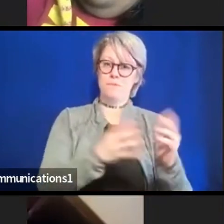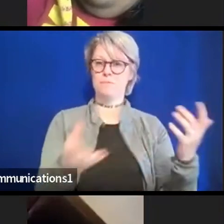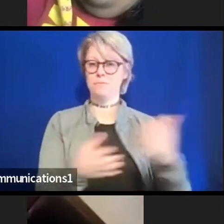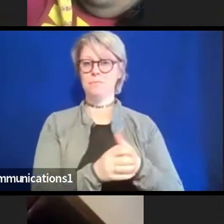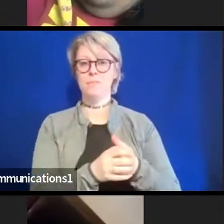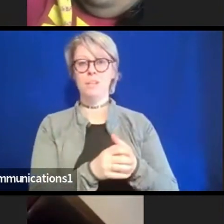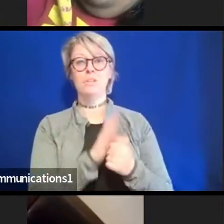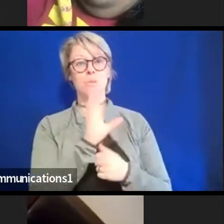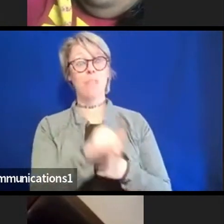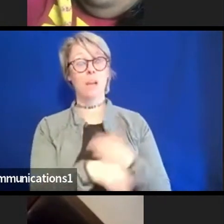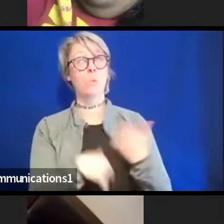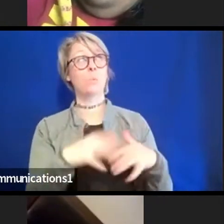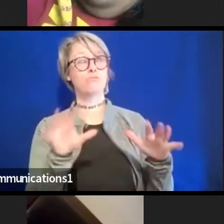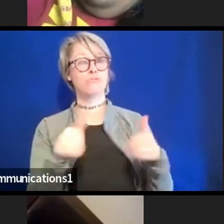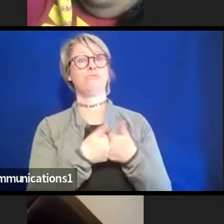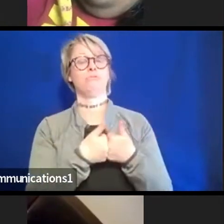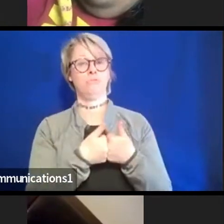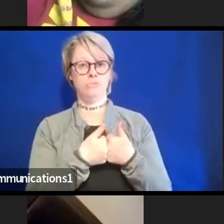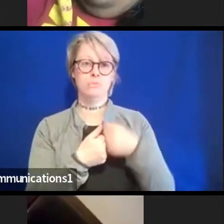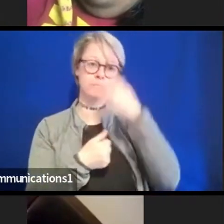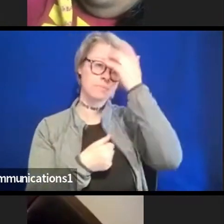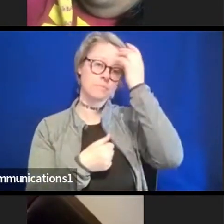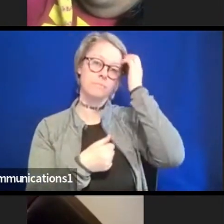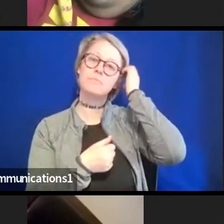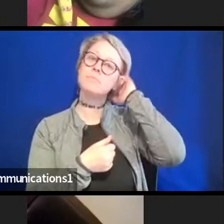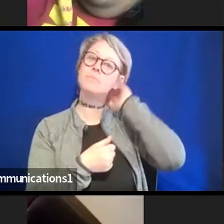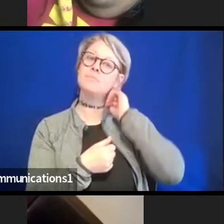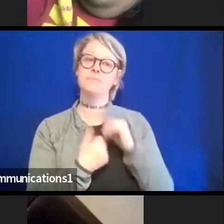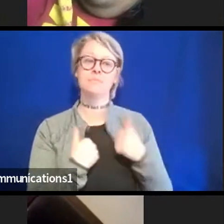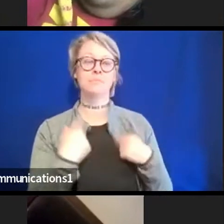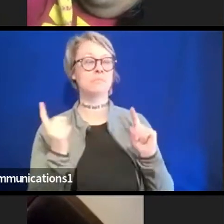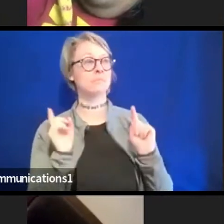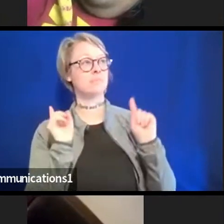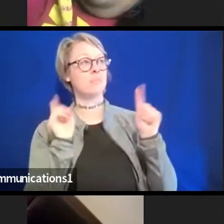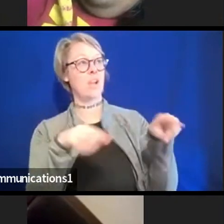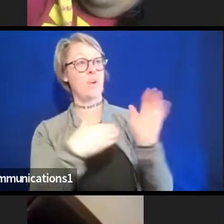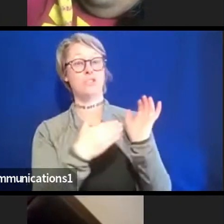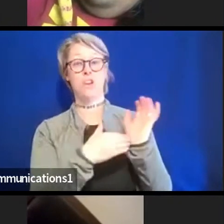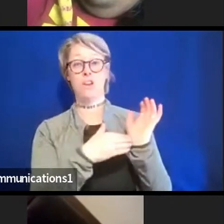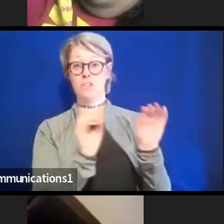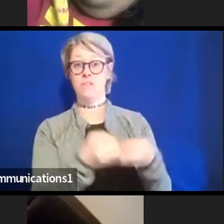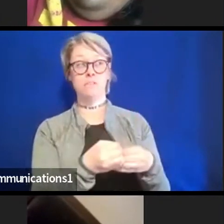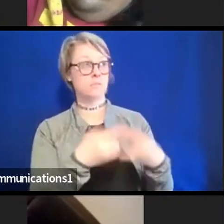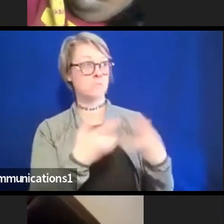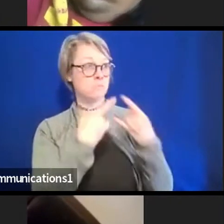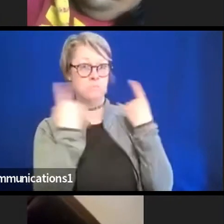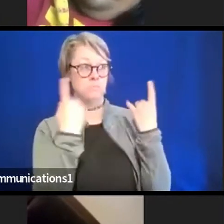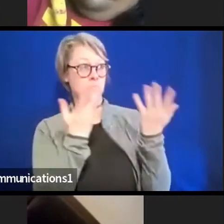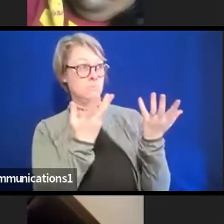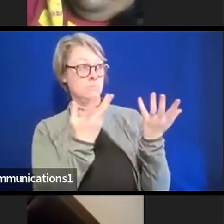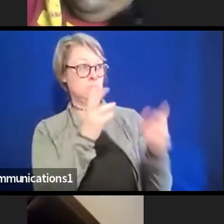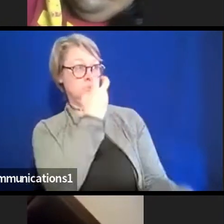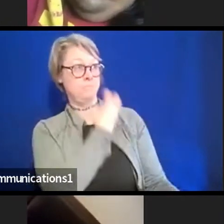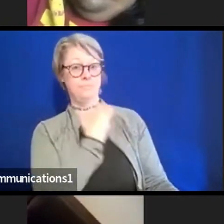that's a really huge challenge. I go into the doctor's office. I cannot understand at all what is being